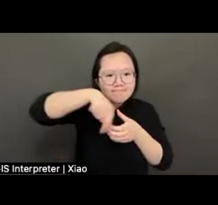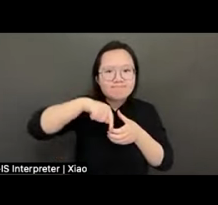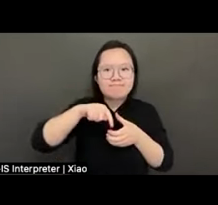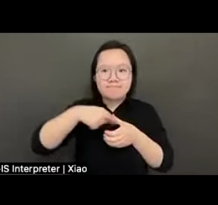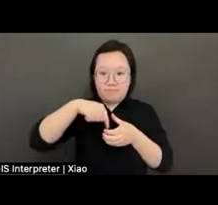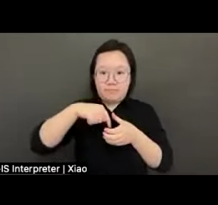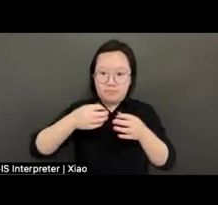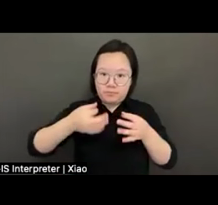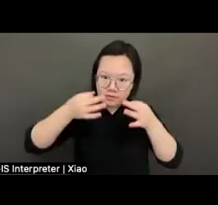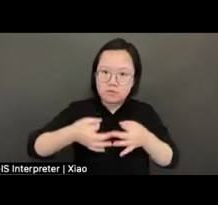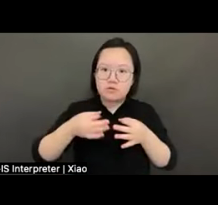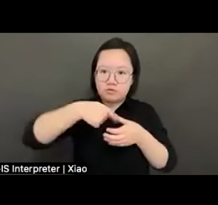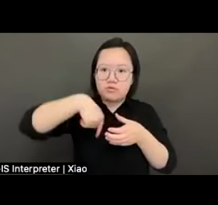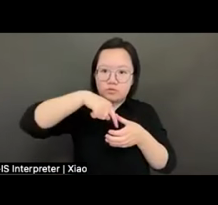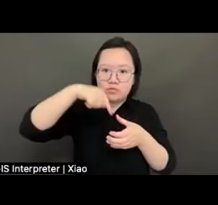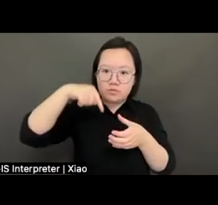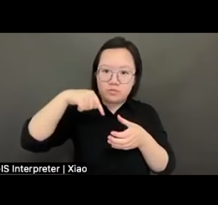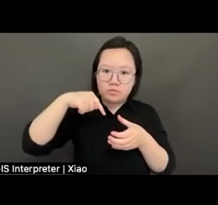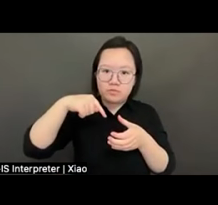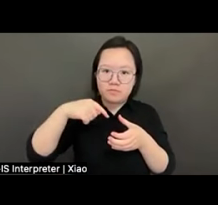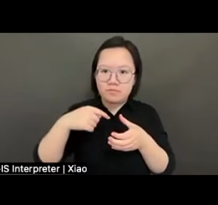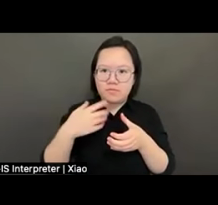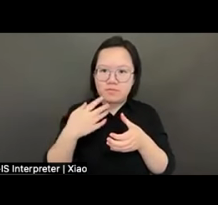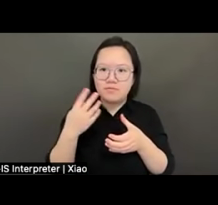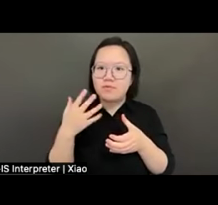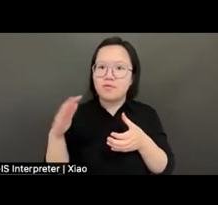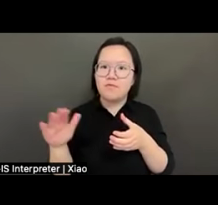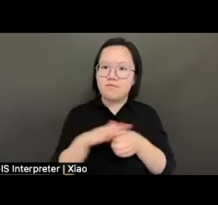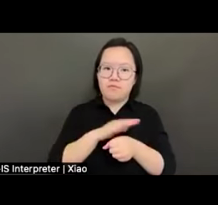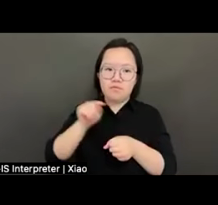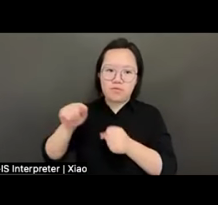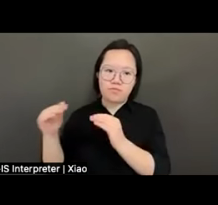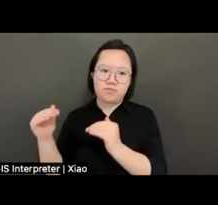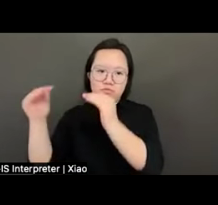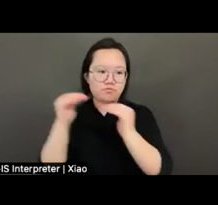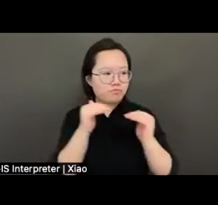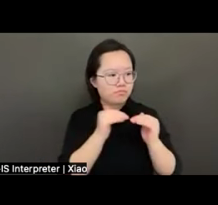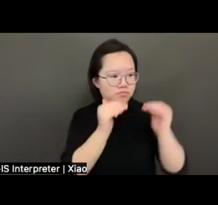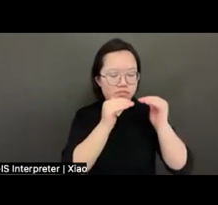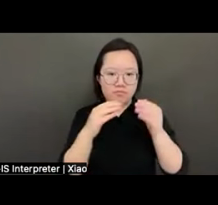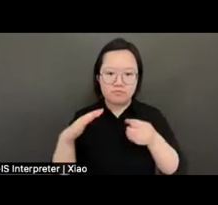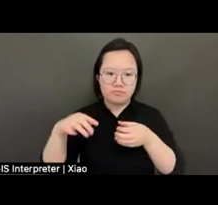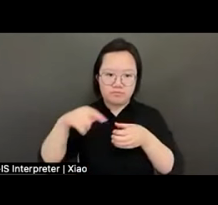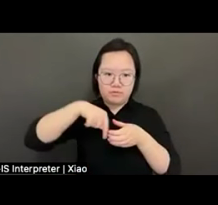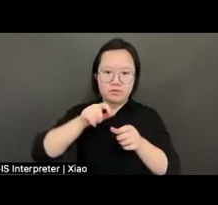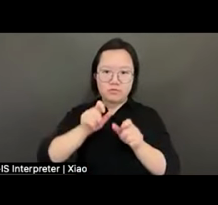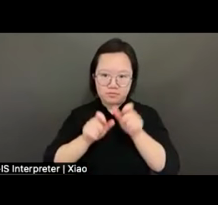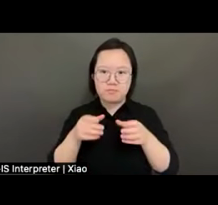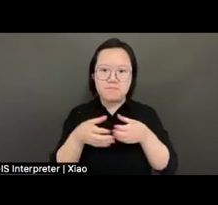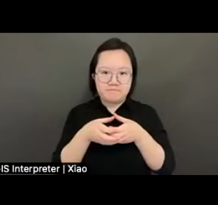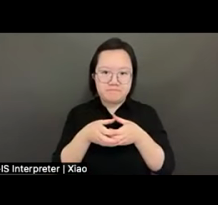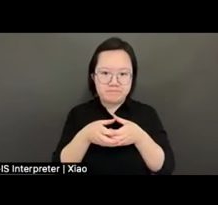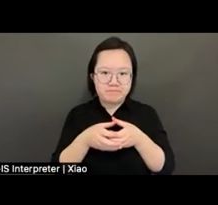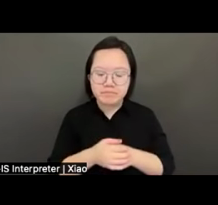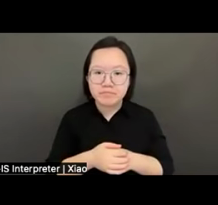the program. And a bit more details on the grant. So now the deadline is the 12th of February. You